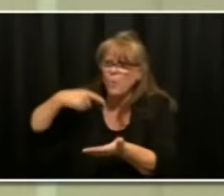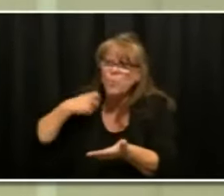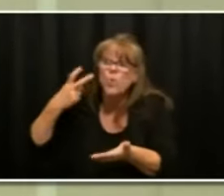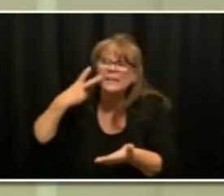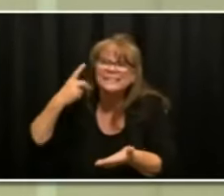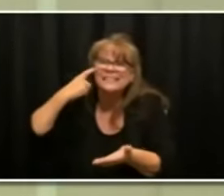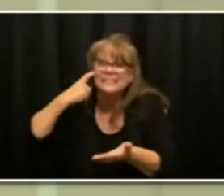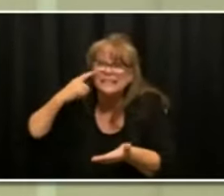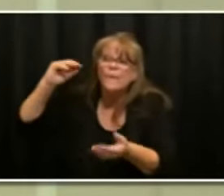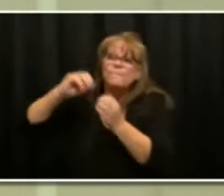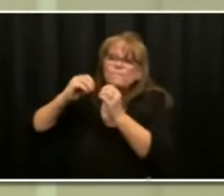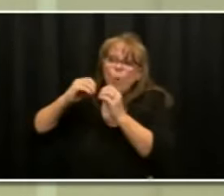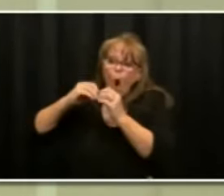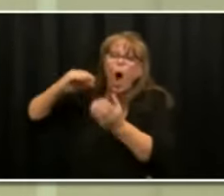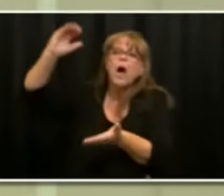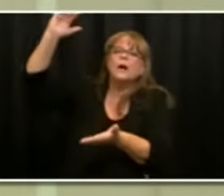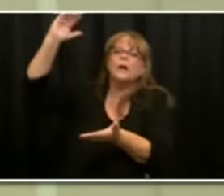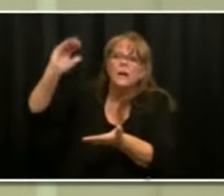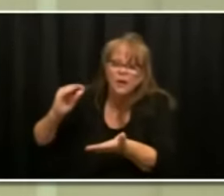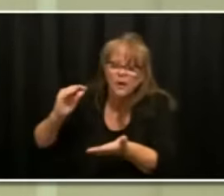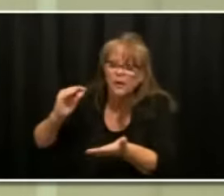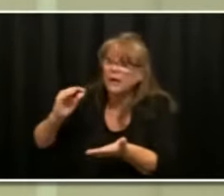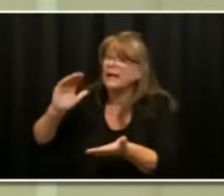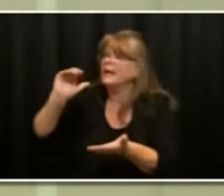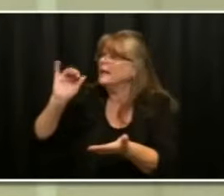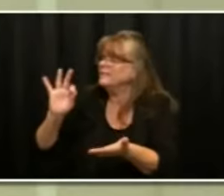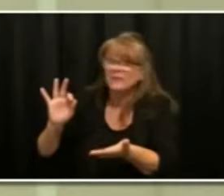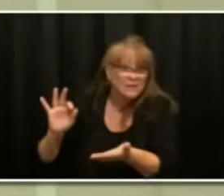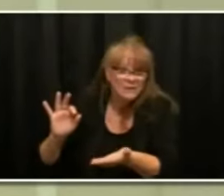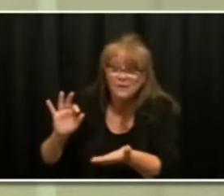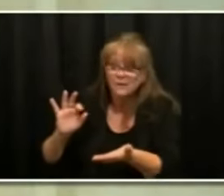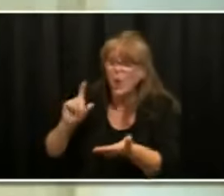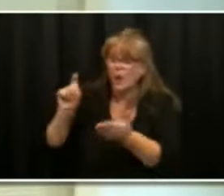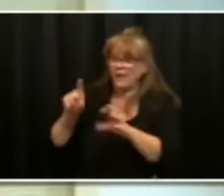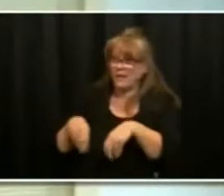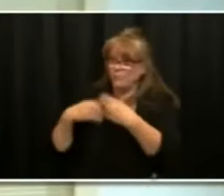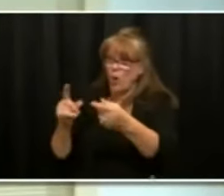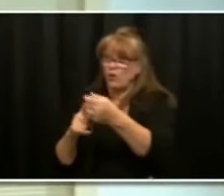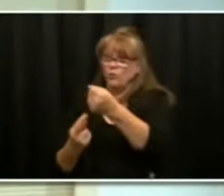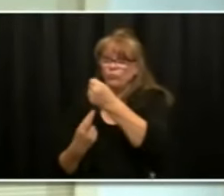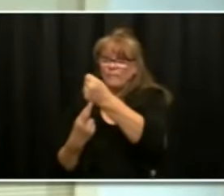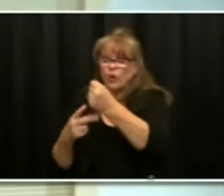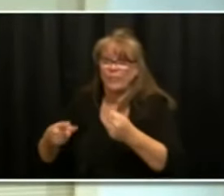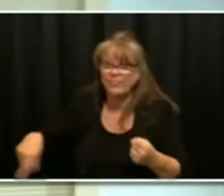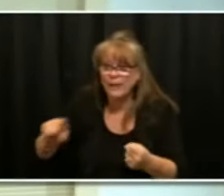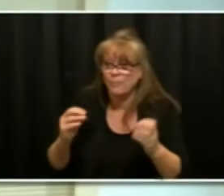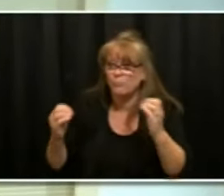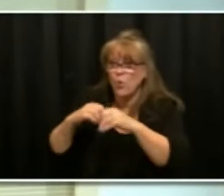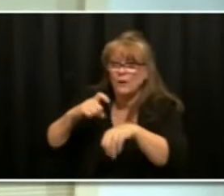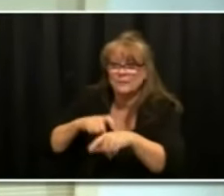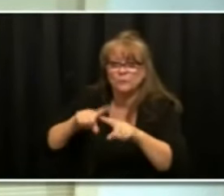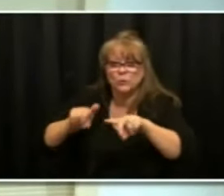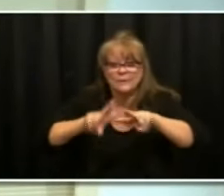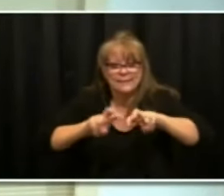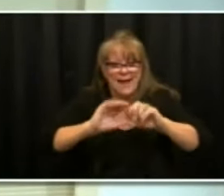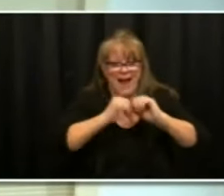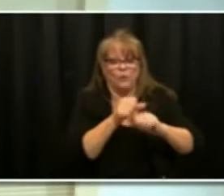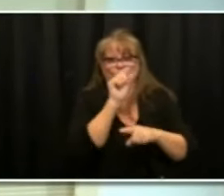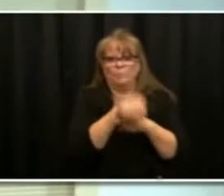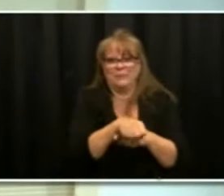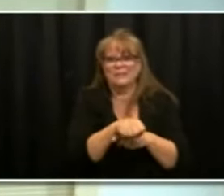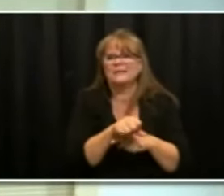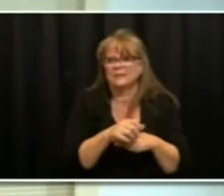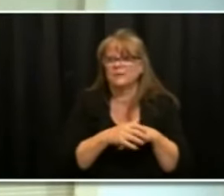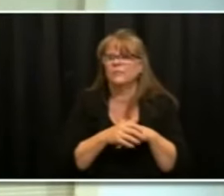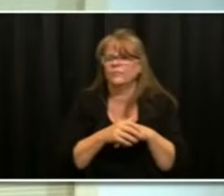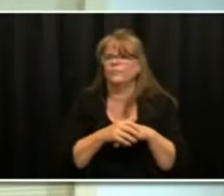that time whether we give them more time or move them on the dial. And just this morning, I talked to and thanked